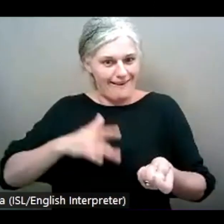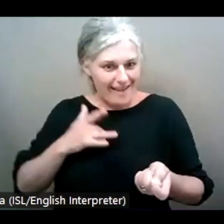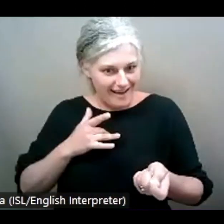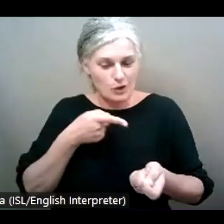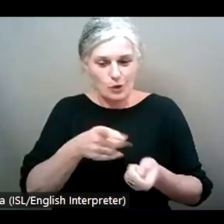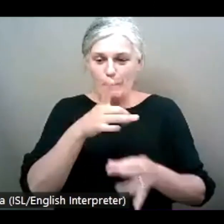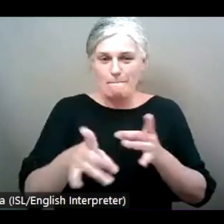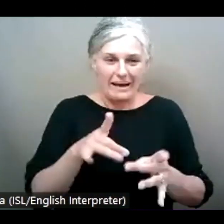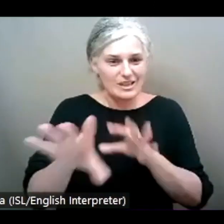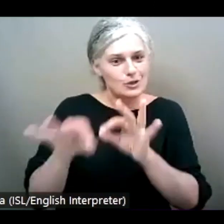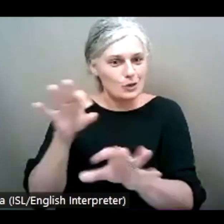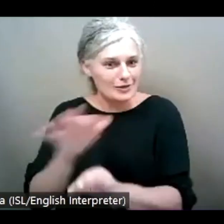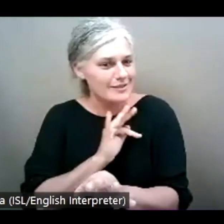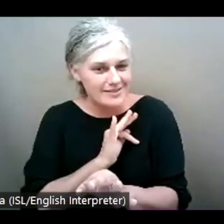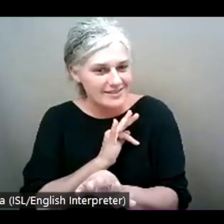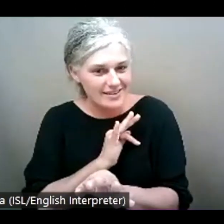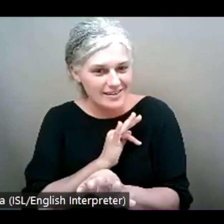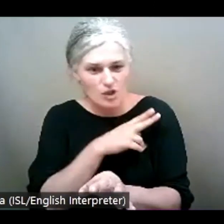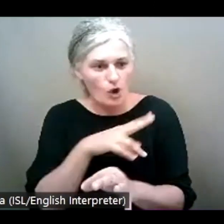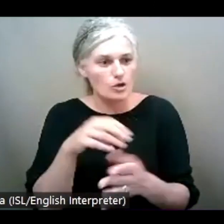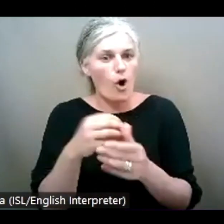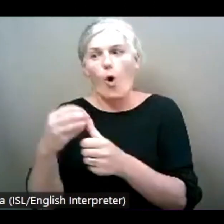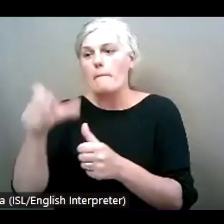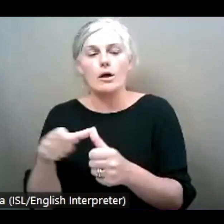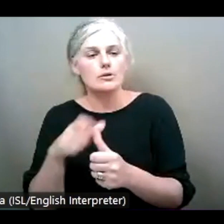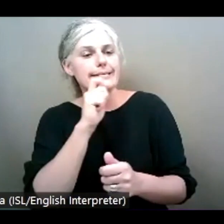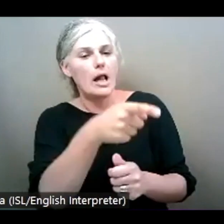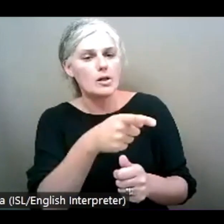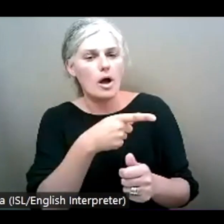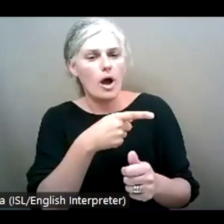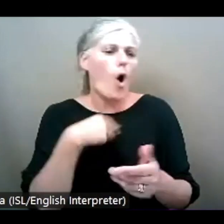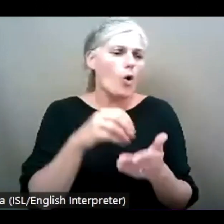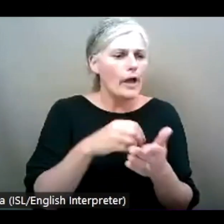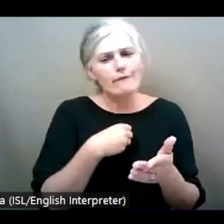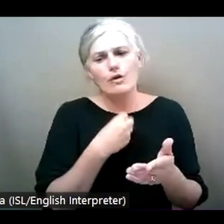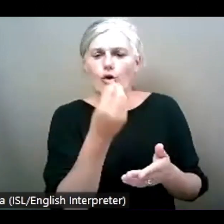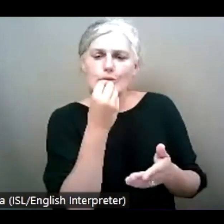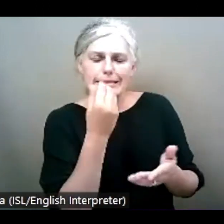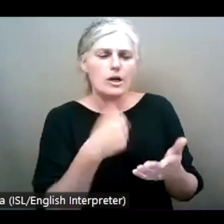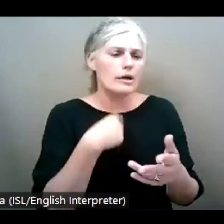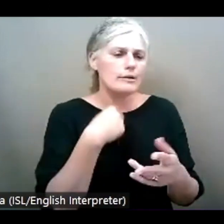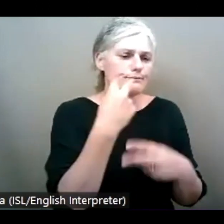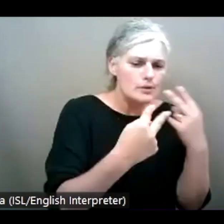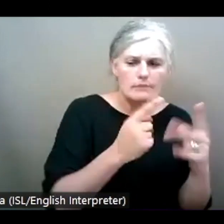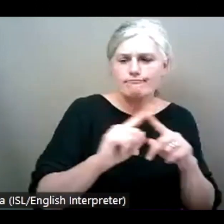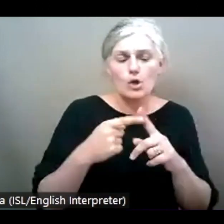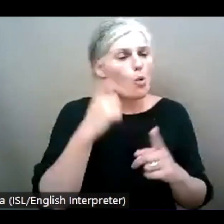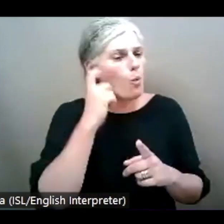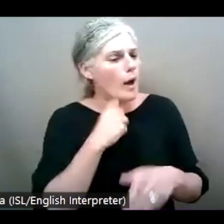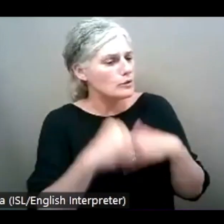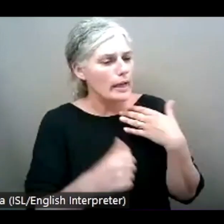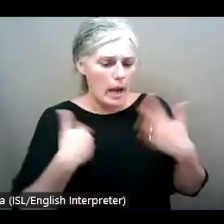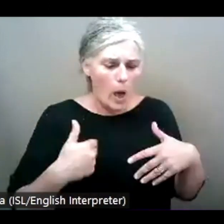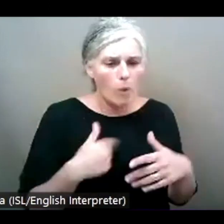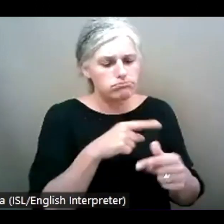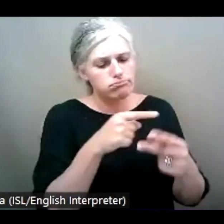the choices, that you don't have somebody saying to you, this is what you're going to have for dinner, this is what you're going to wear today, and this is when